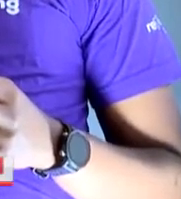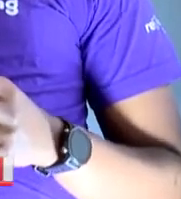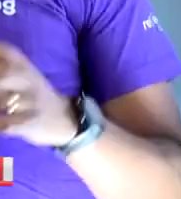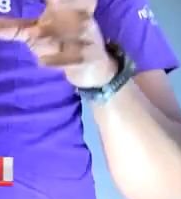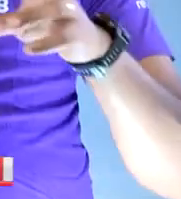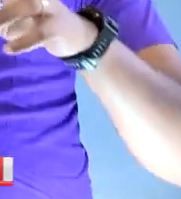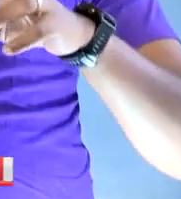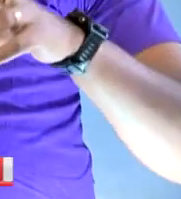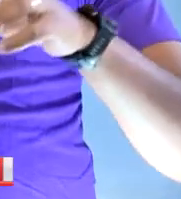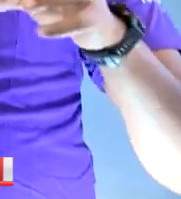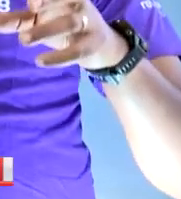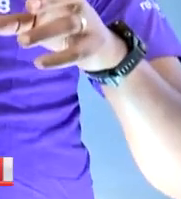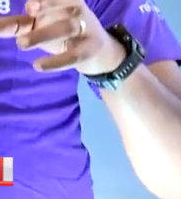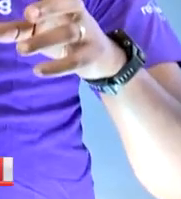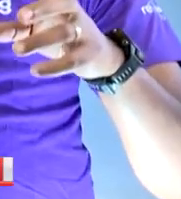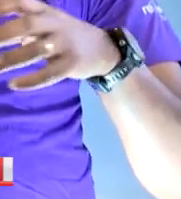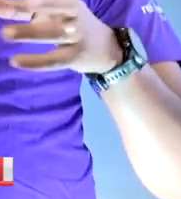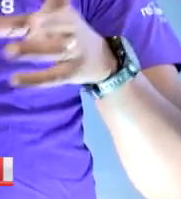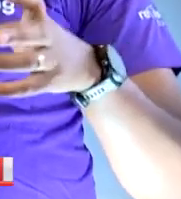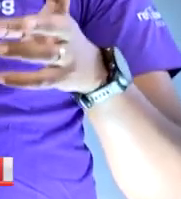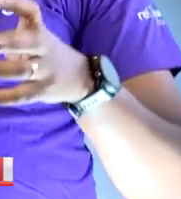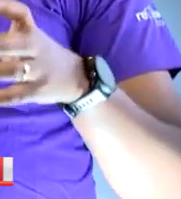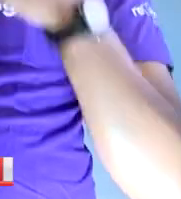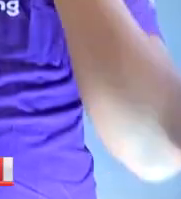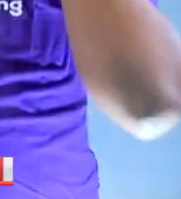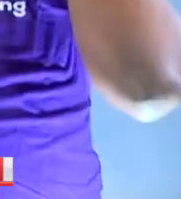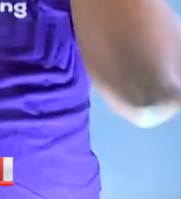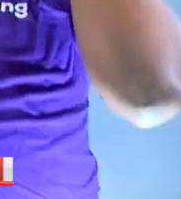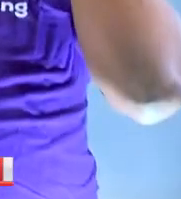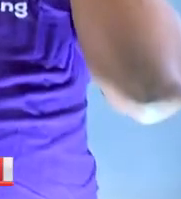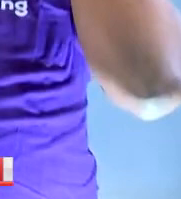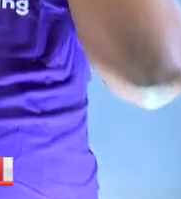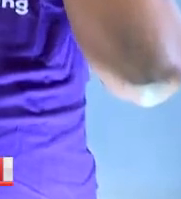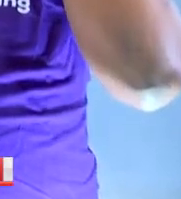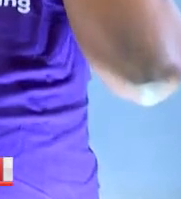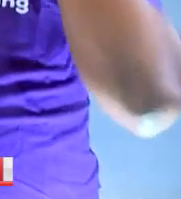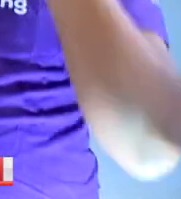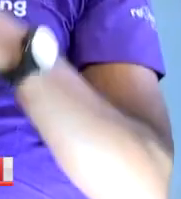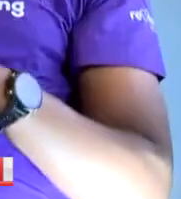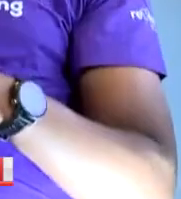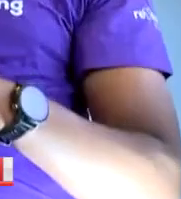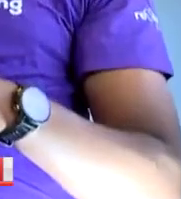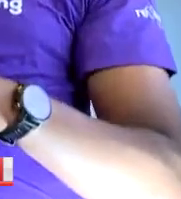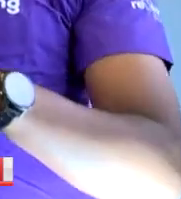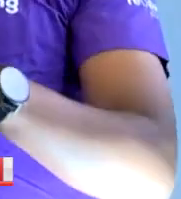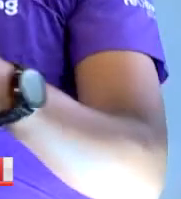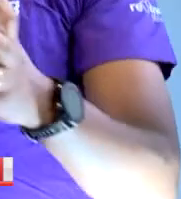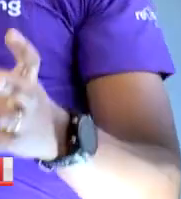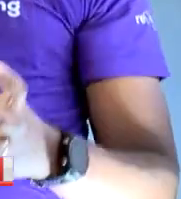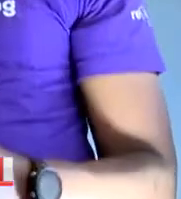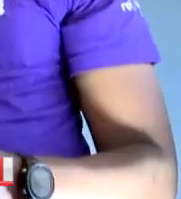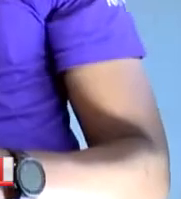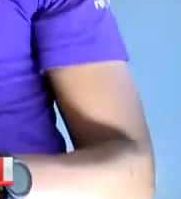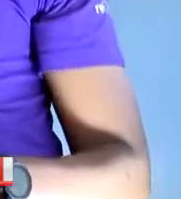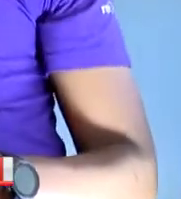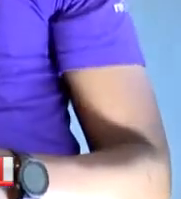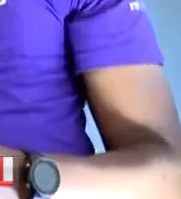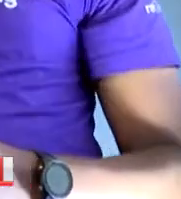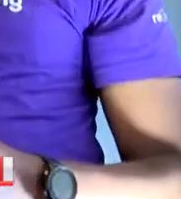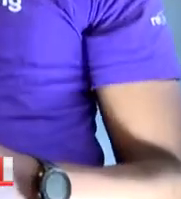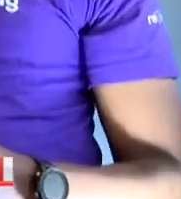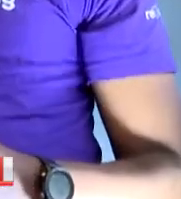and small other distributors, but for the small distributors they are limited towards their